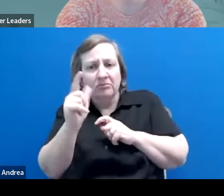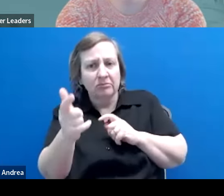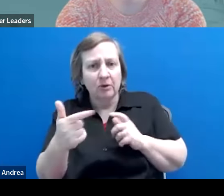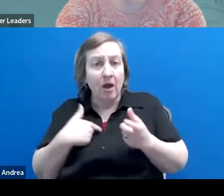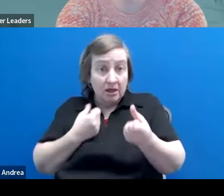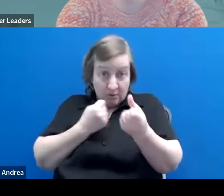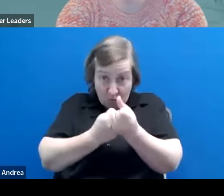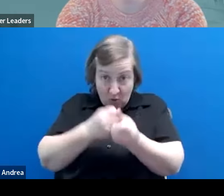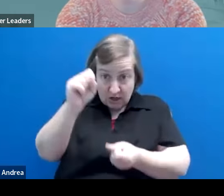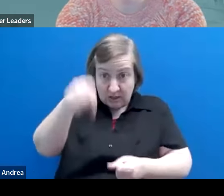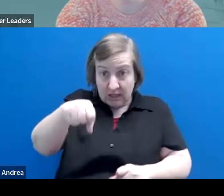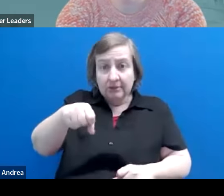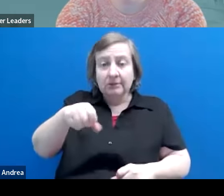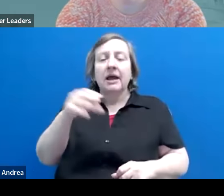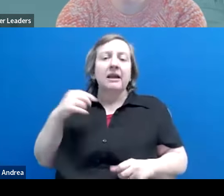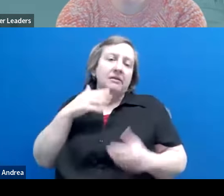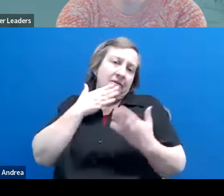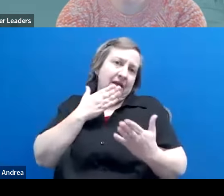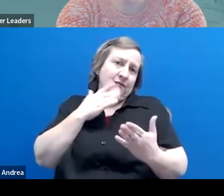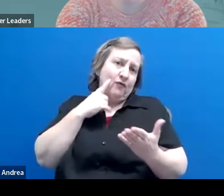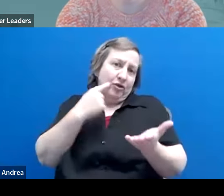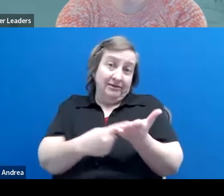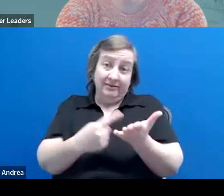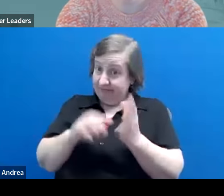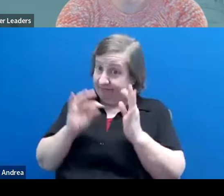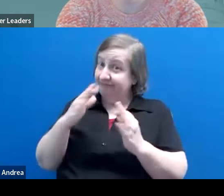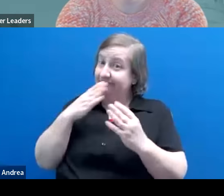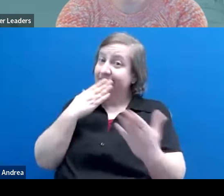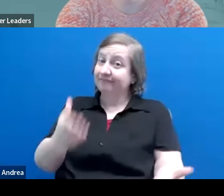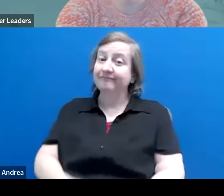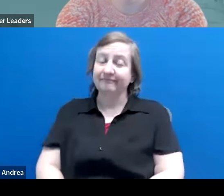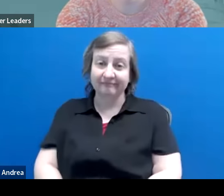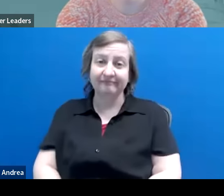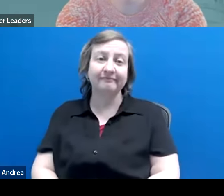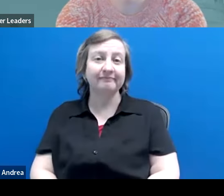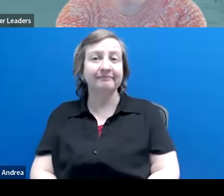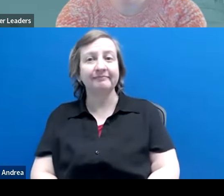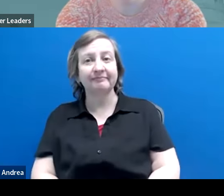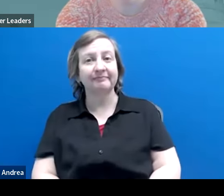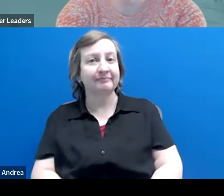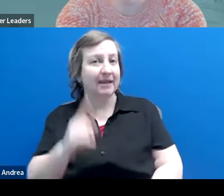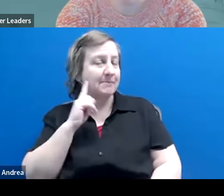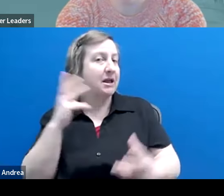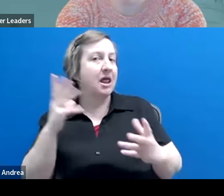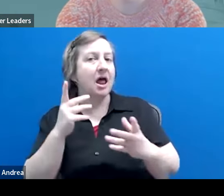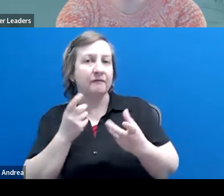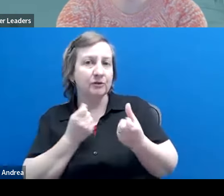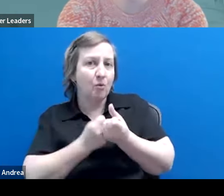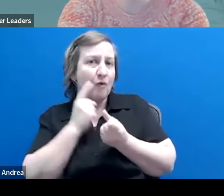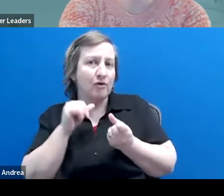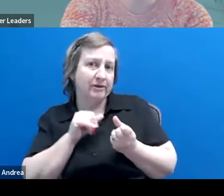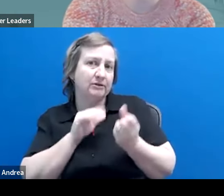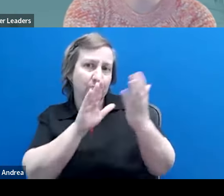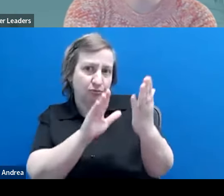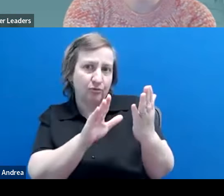supportive of this, and thankful that we're having this conversation. Thanks. I'm hearing a lot of support for this approach, and